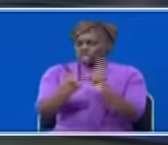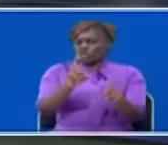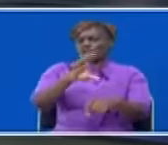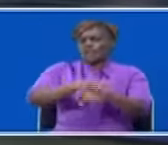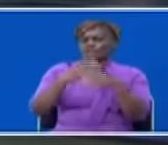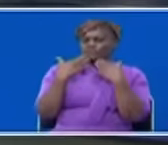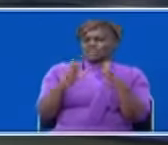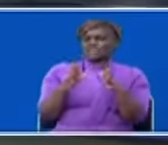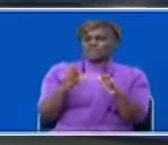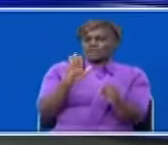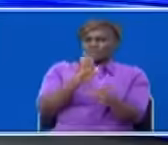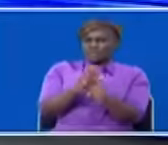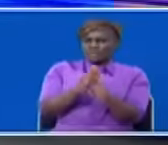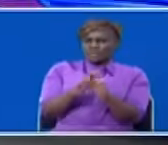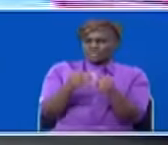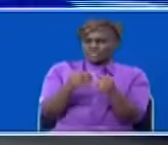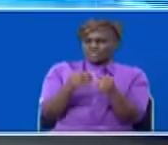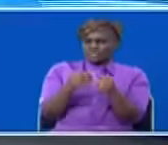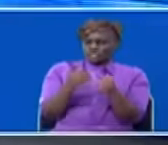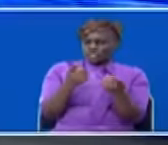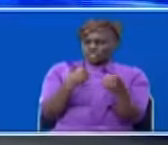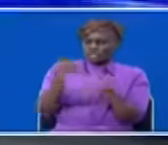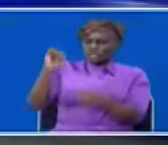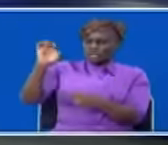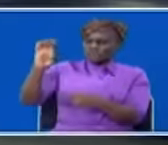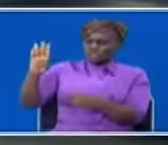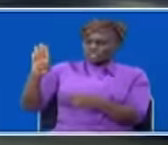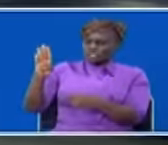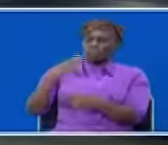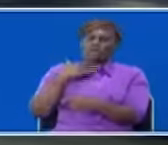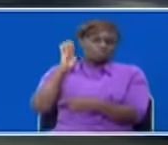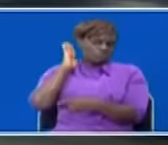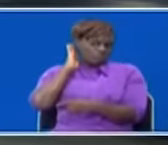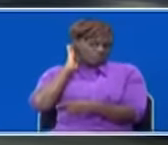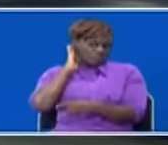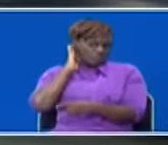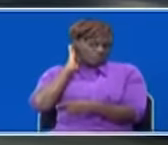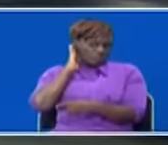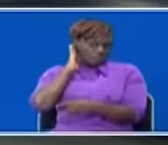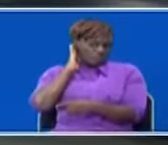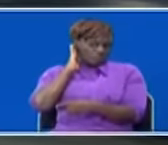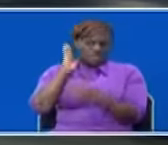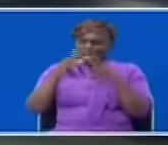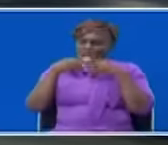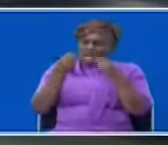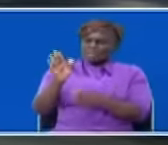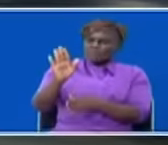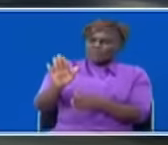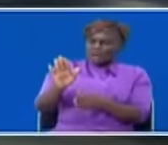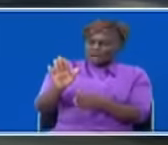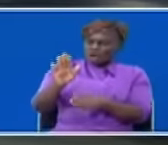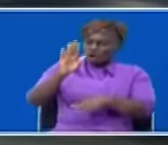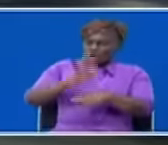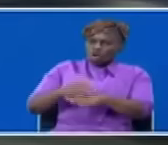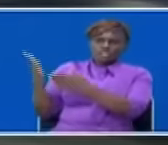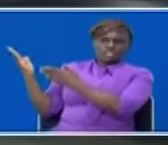of you who have tried this process, and we'll be speaking to IEBC and hopefully to hear from them. But we would like you to give us your feedback on this process. This is our